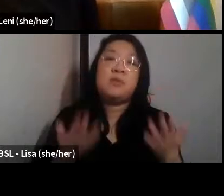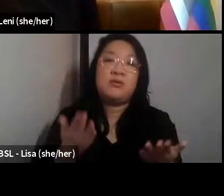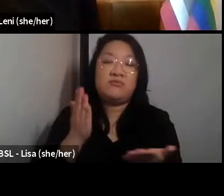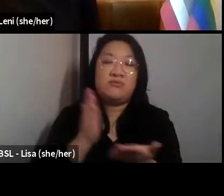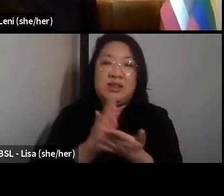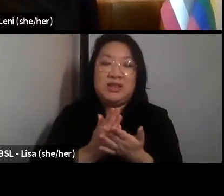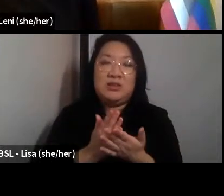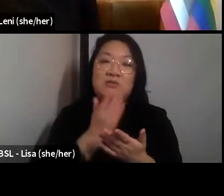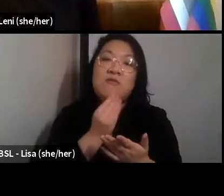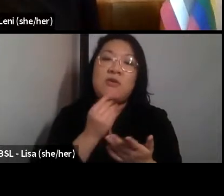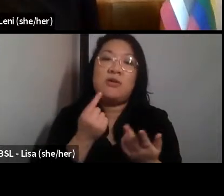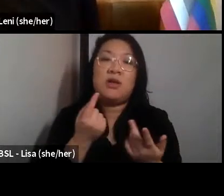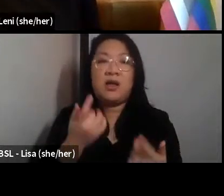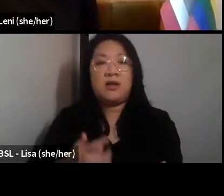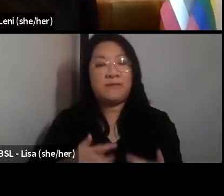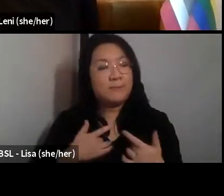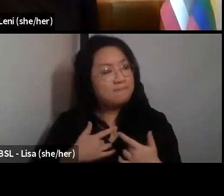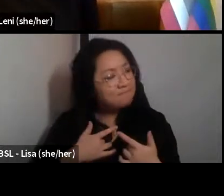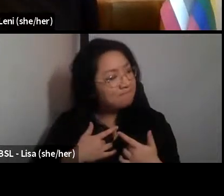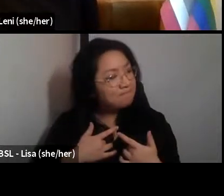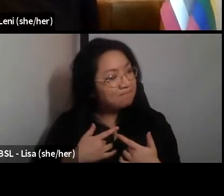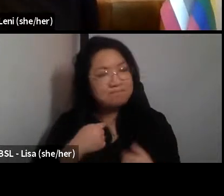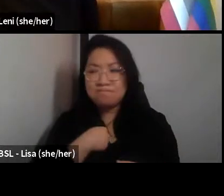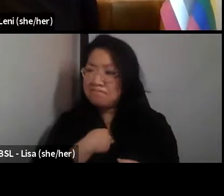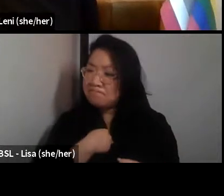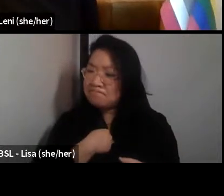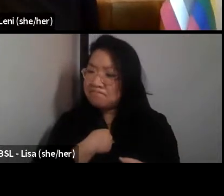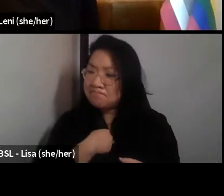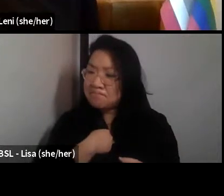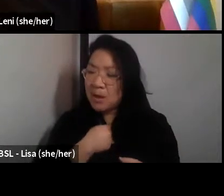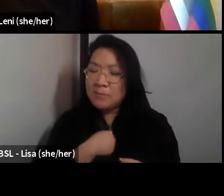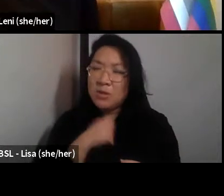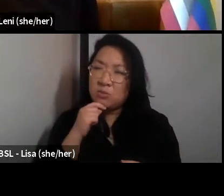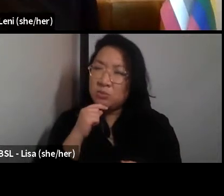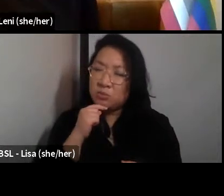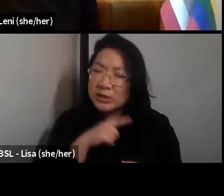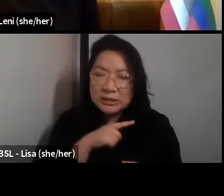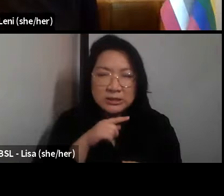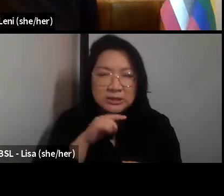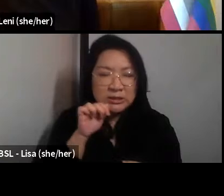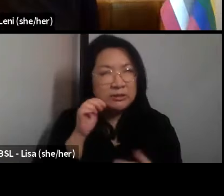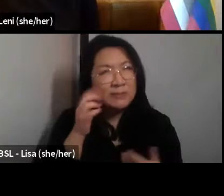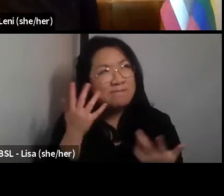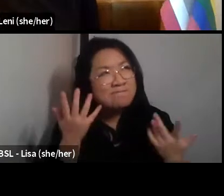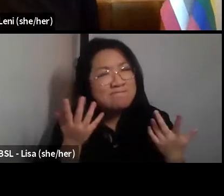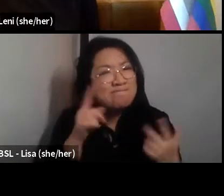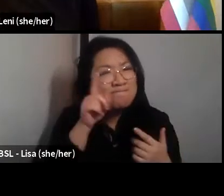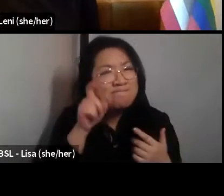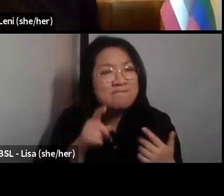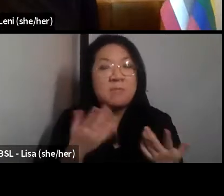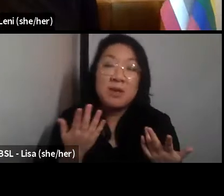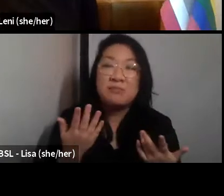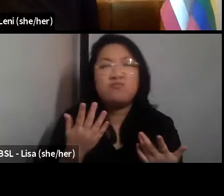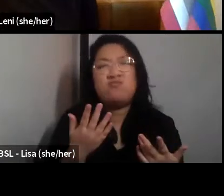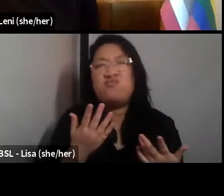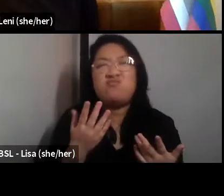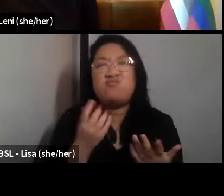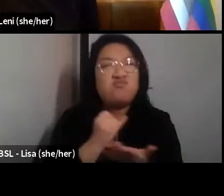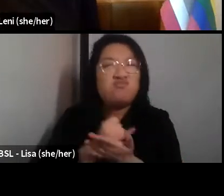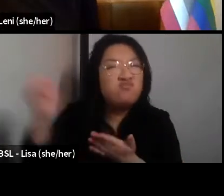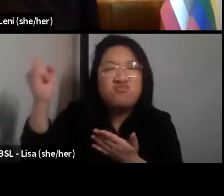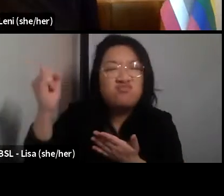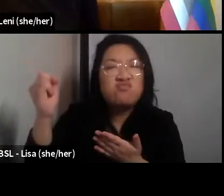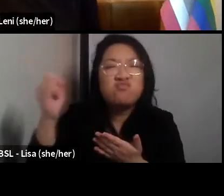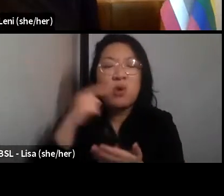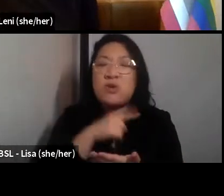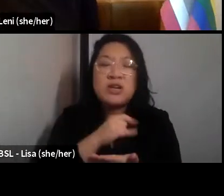because it means when you kind of go, oh, am I being weird? Is this, am I doing something? And you could just be reassured by it. And even though I